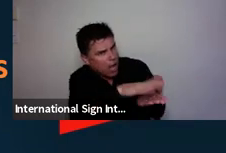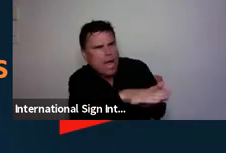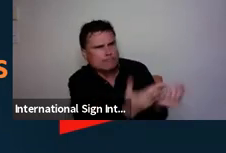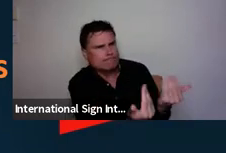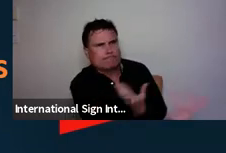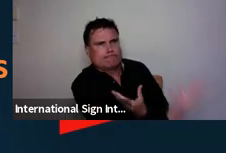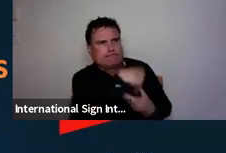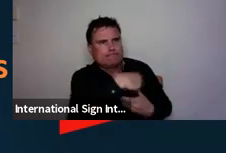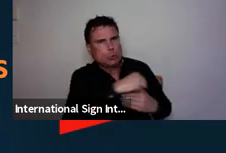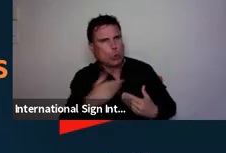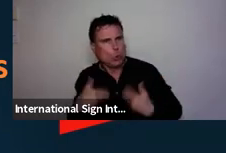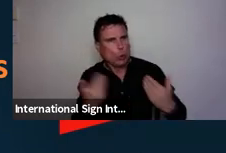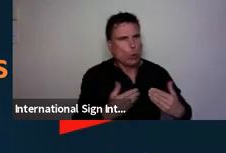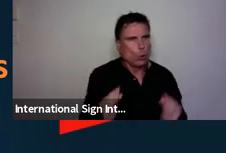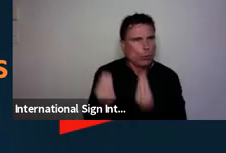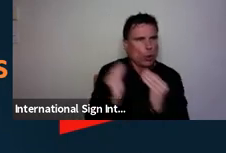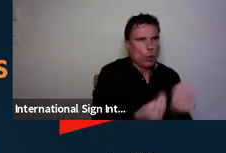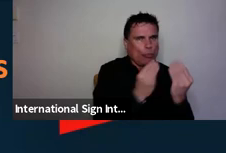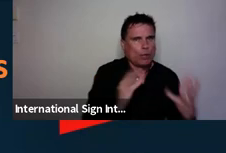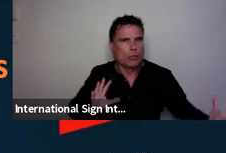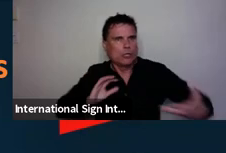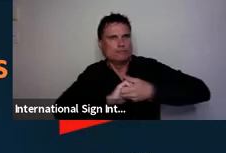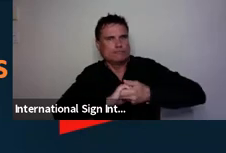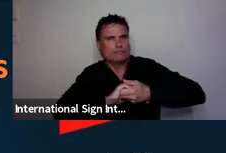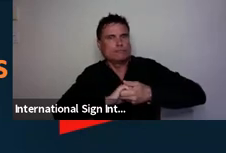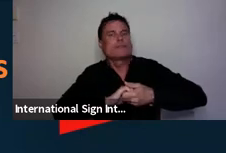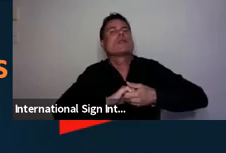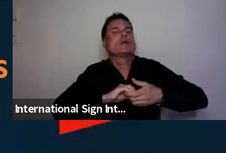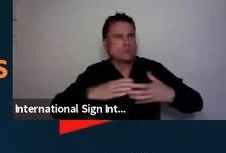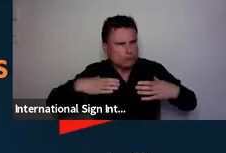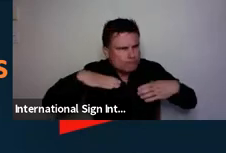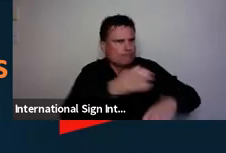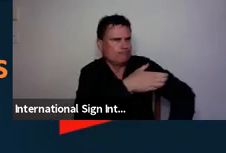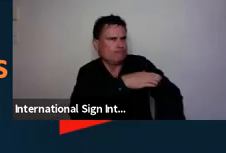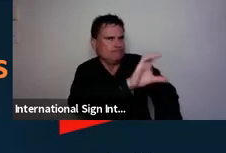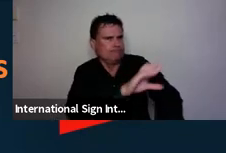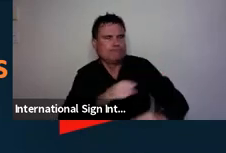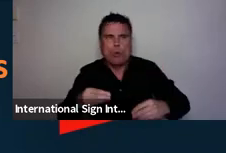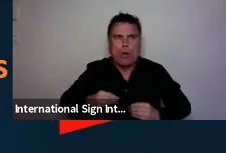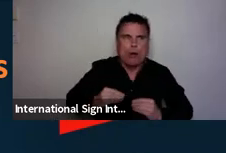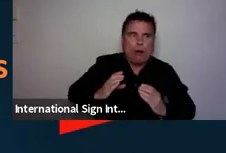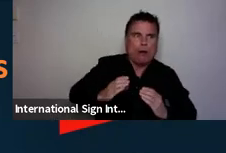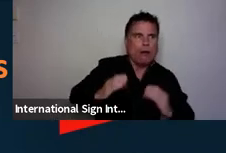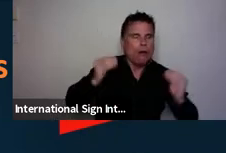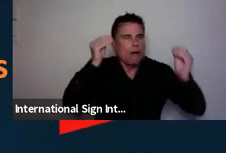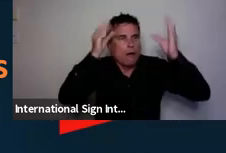change. And this is so important. As they bring their knowledge, as they bring what works best for